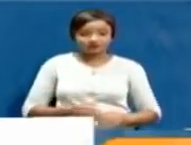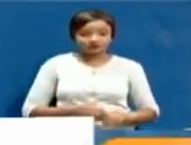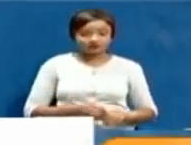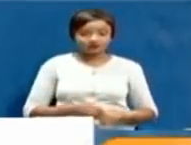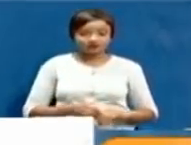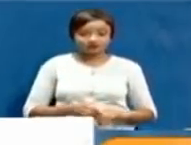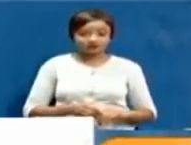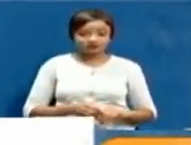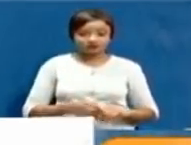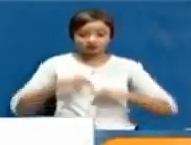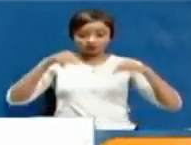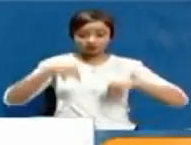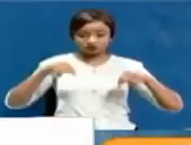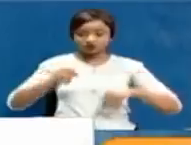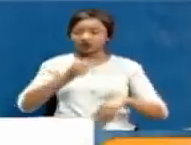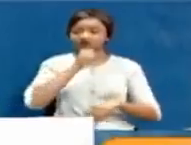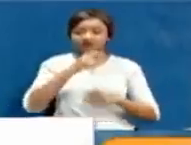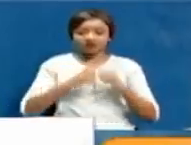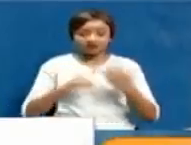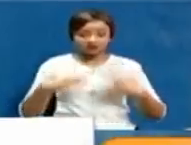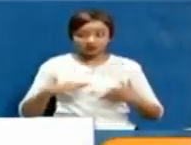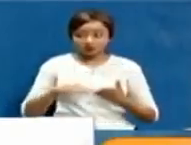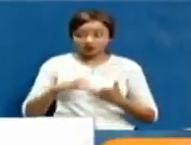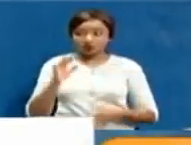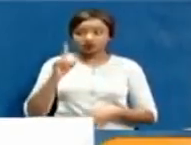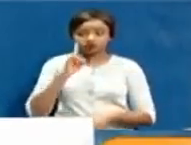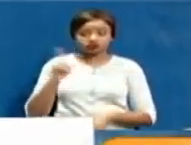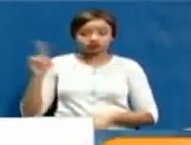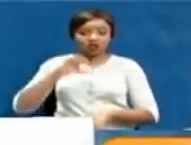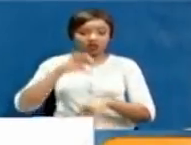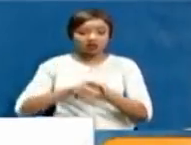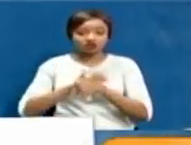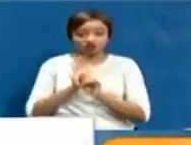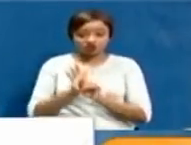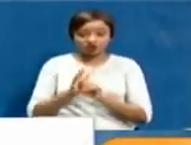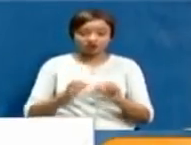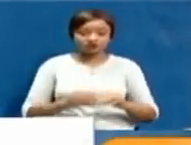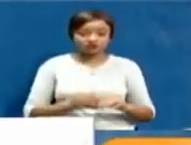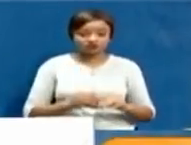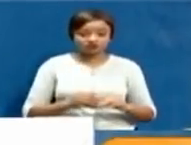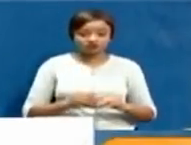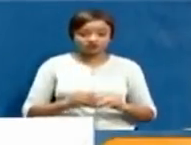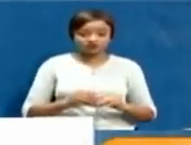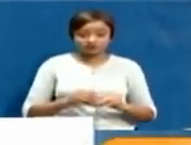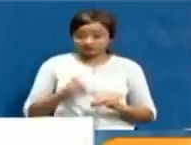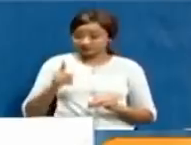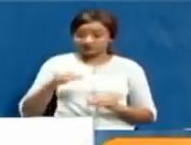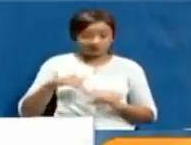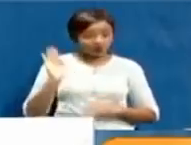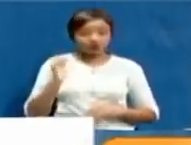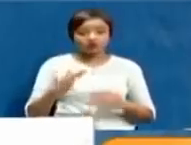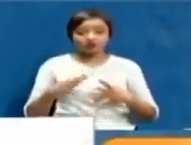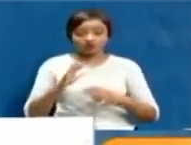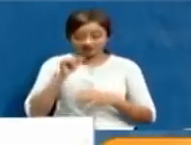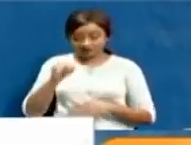central Kenya county. Today, 56 more people were reported to have contracted the virus. The highest number of